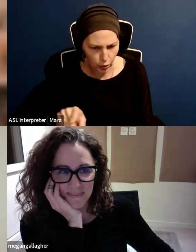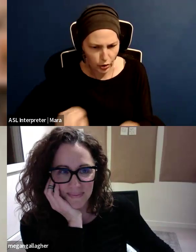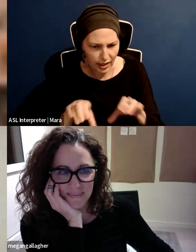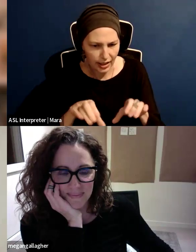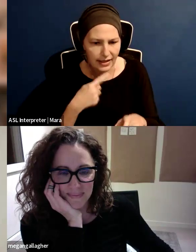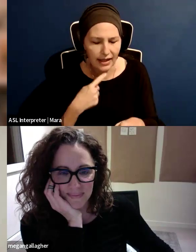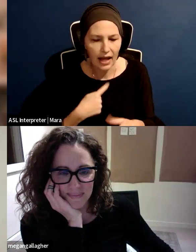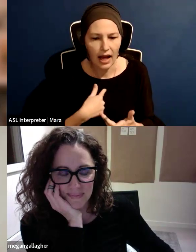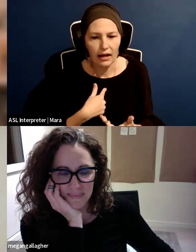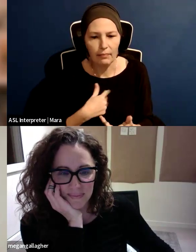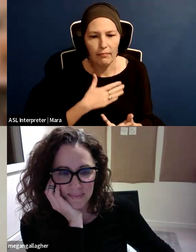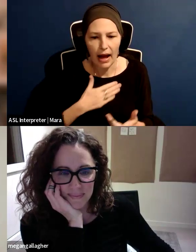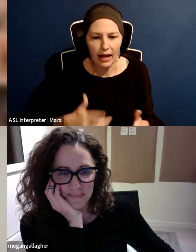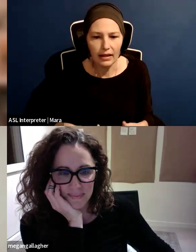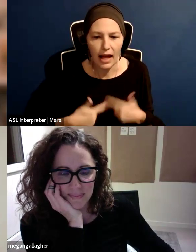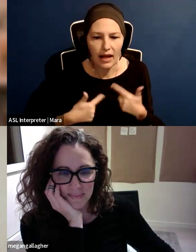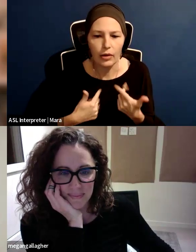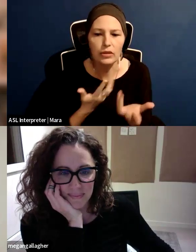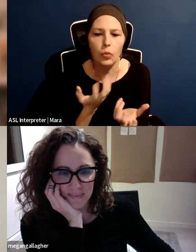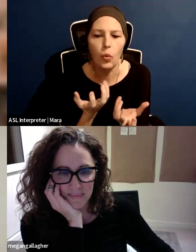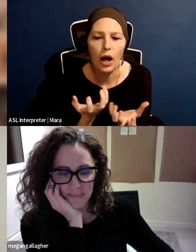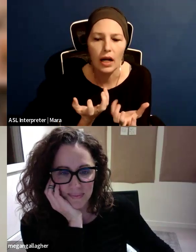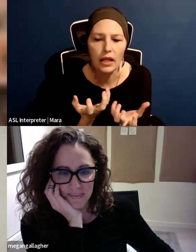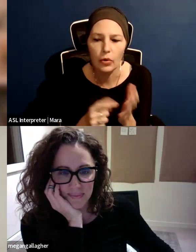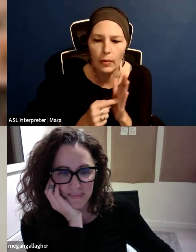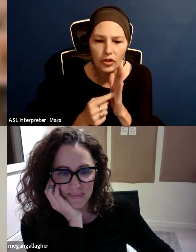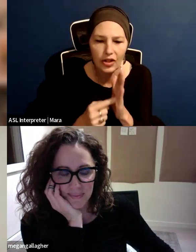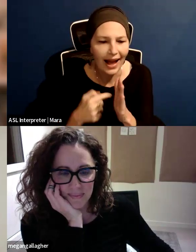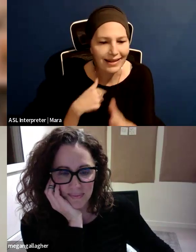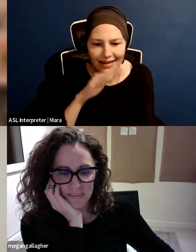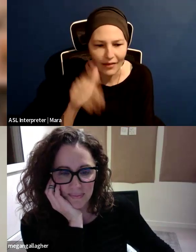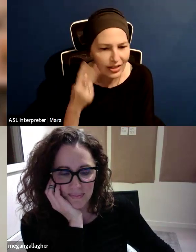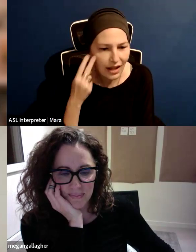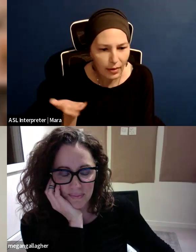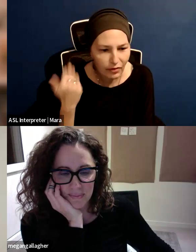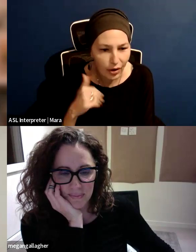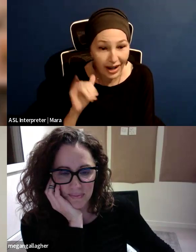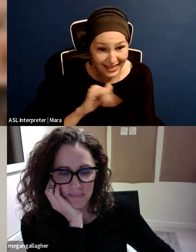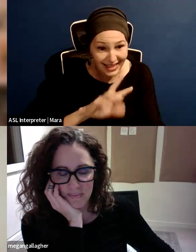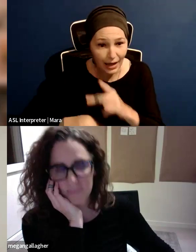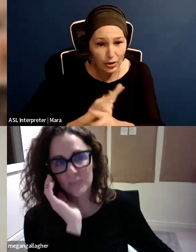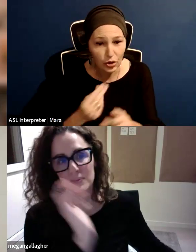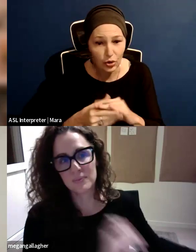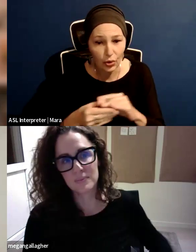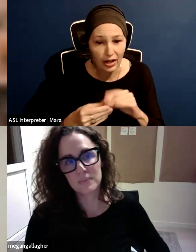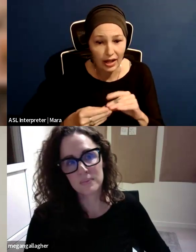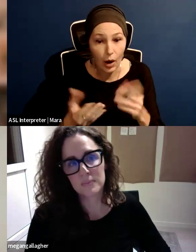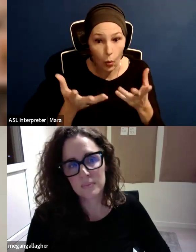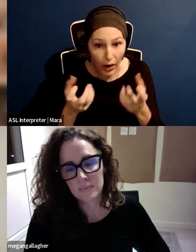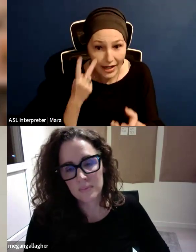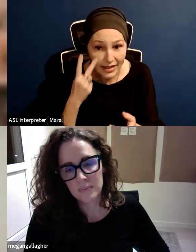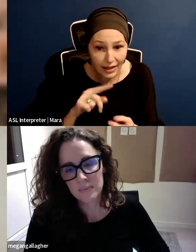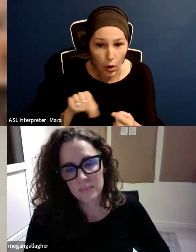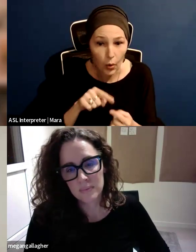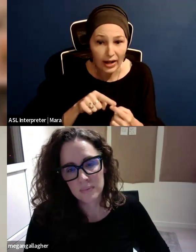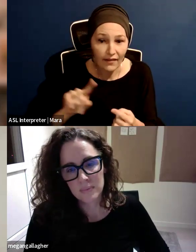the representation I never saw. It's the kind of story I wish I'd seen when I first became disabled." So, can you